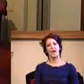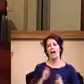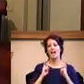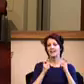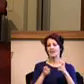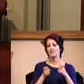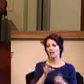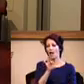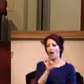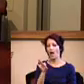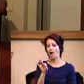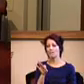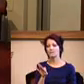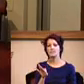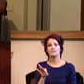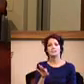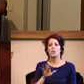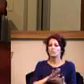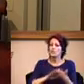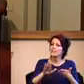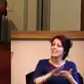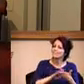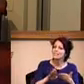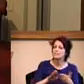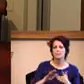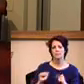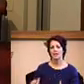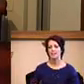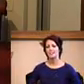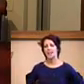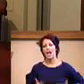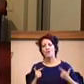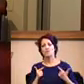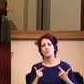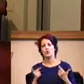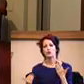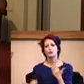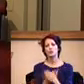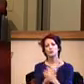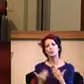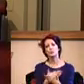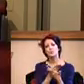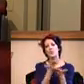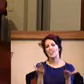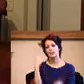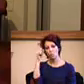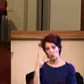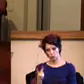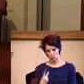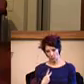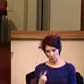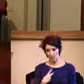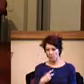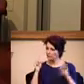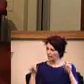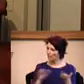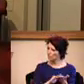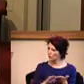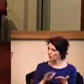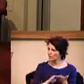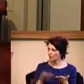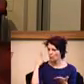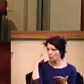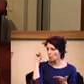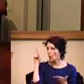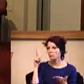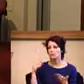gift of newness The Gift of Life the gift that makes all things new for you and me and we could be forgiven for stepping into